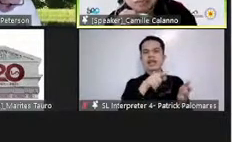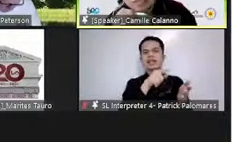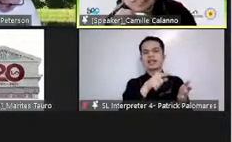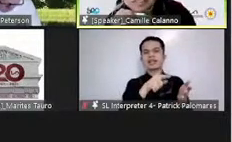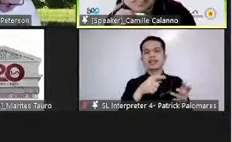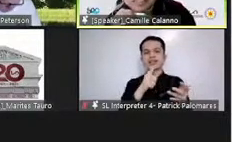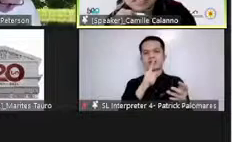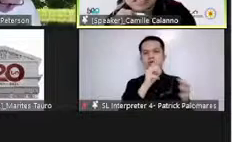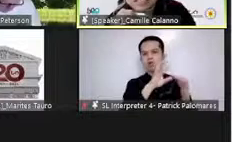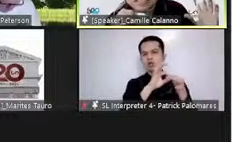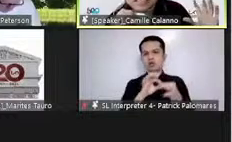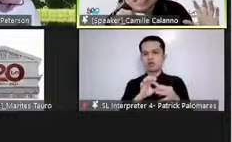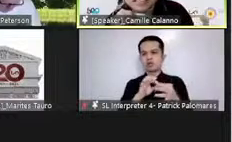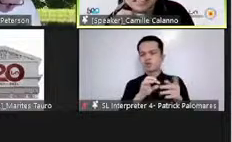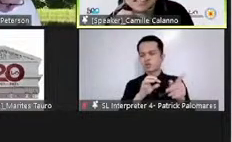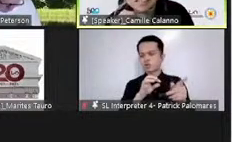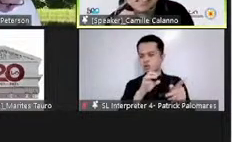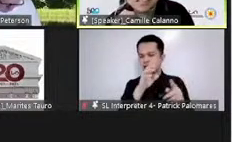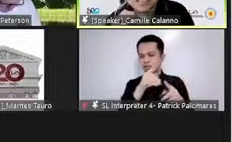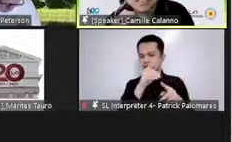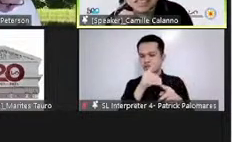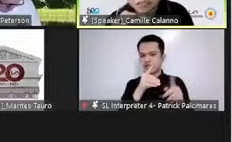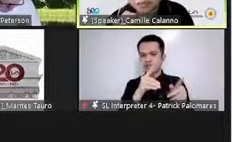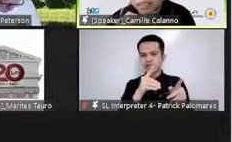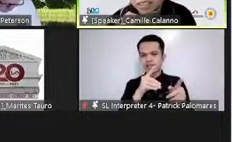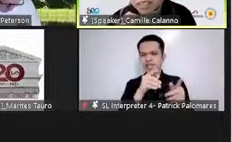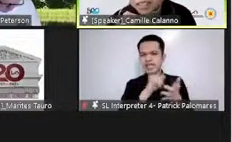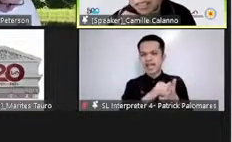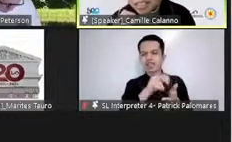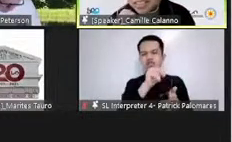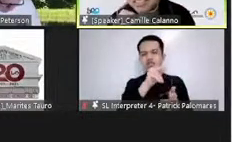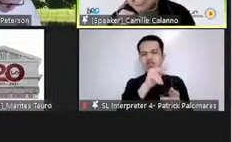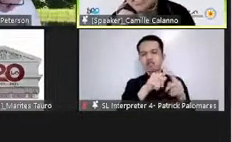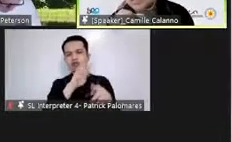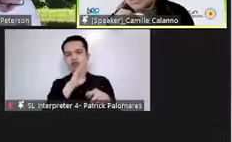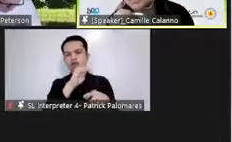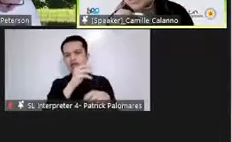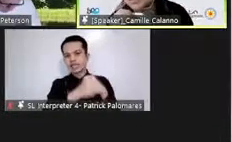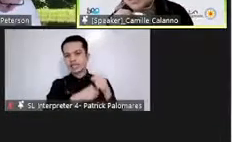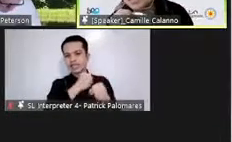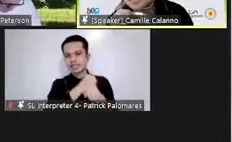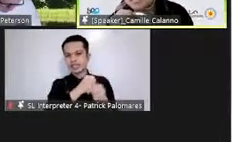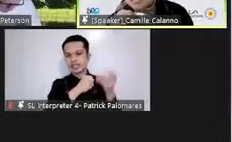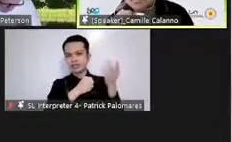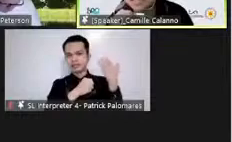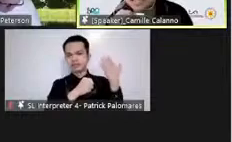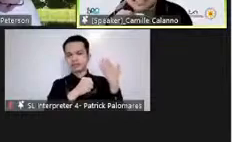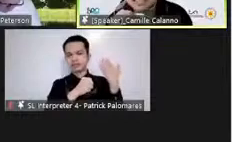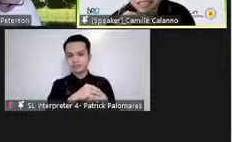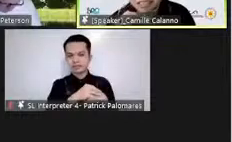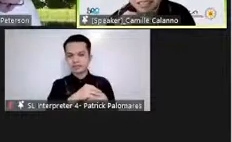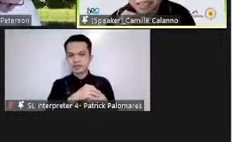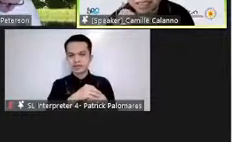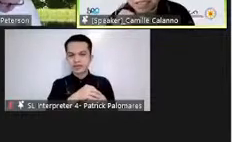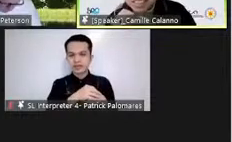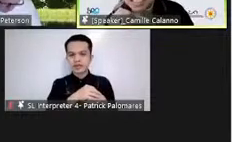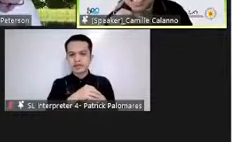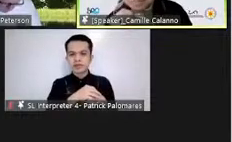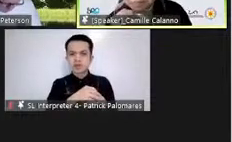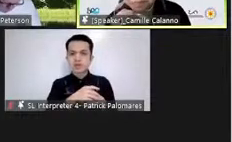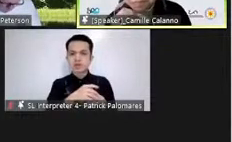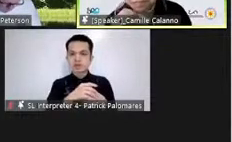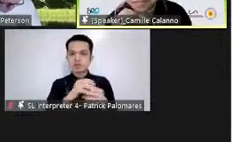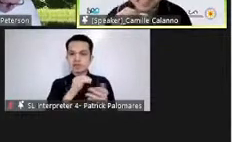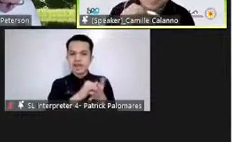its relative dating is during the 13th to 14th century. So with that, it's during